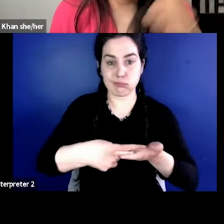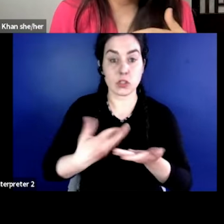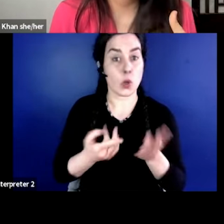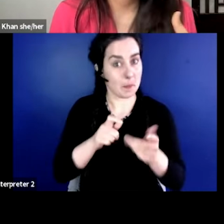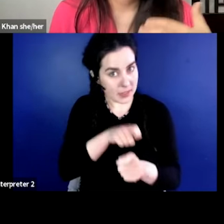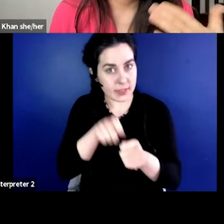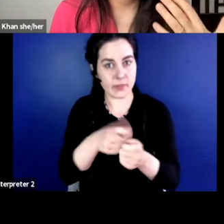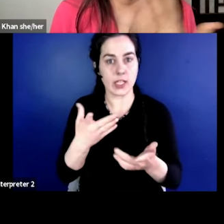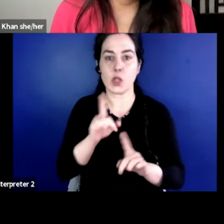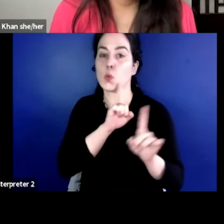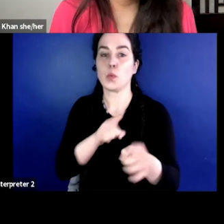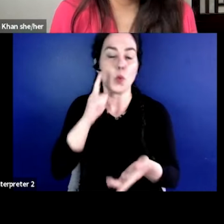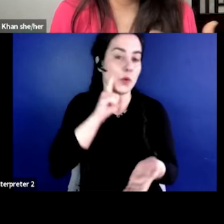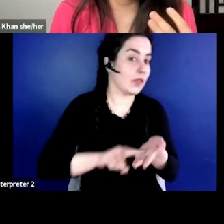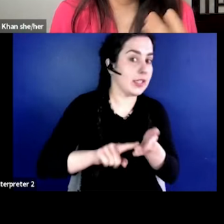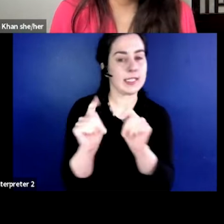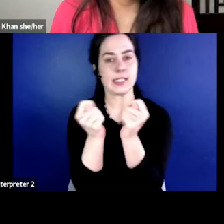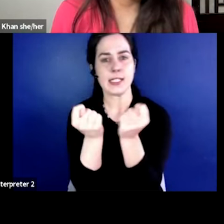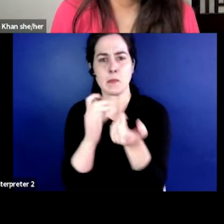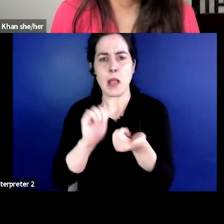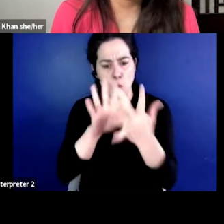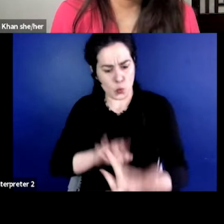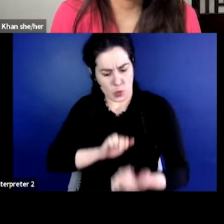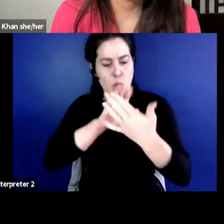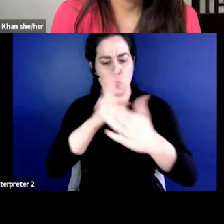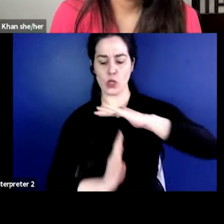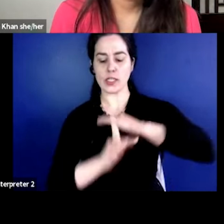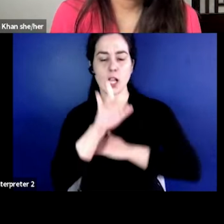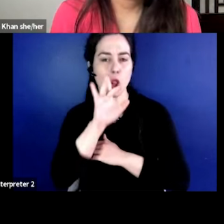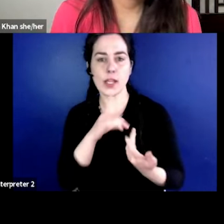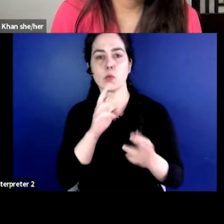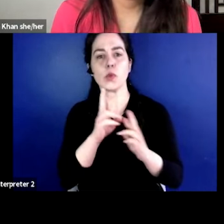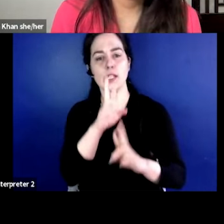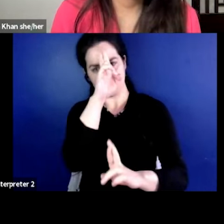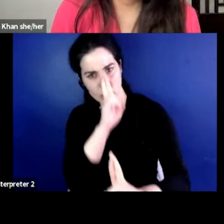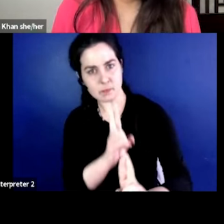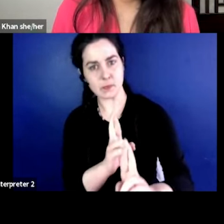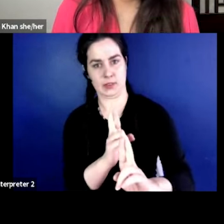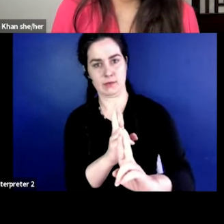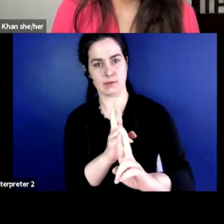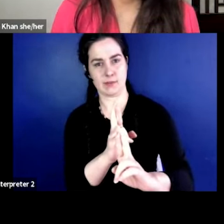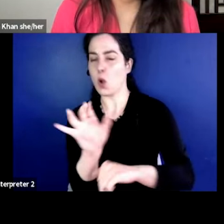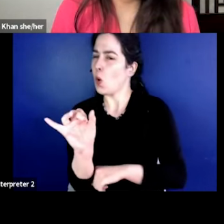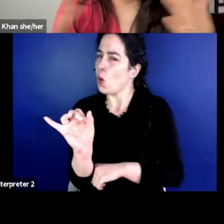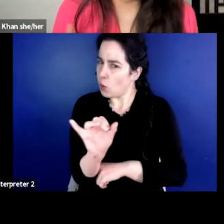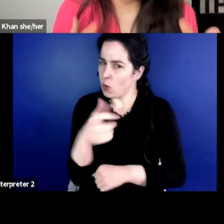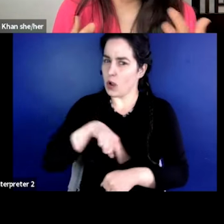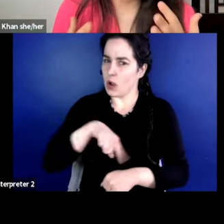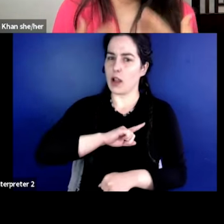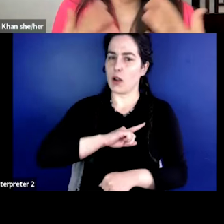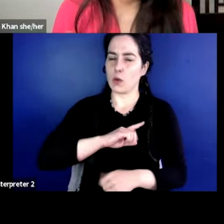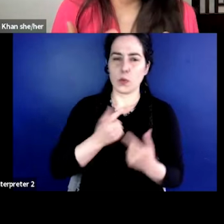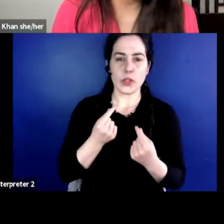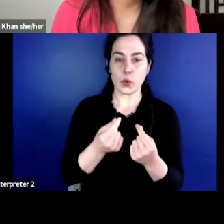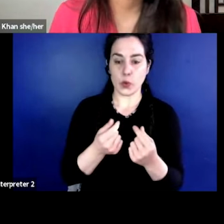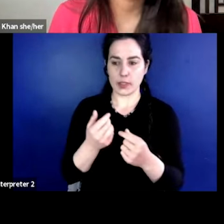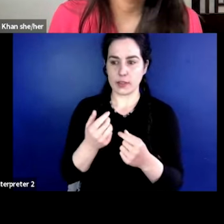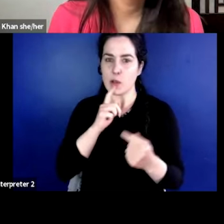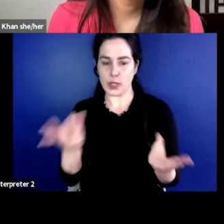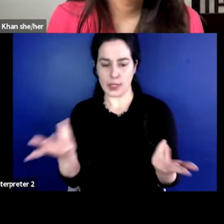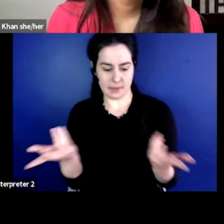able to have about how do we approach this? How do we do it in a way that's respectful? And also how do we do it in this way that is within a framework that actually will